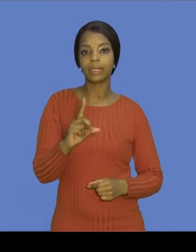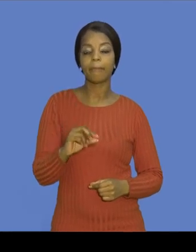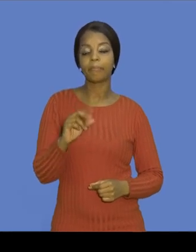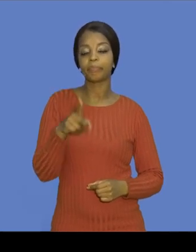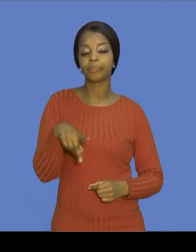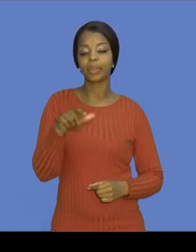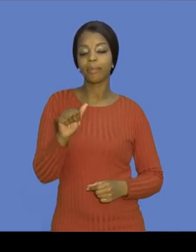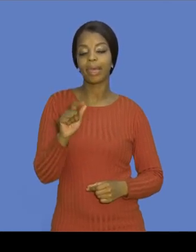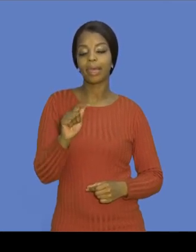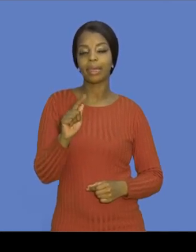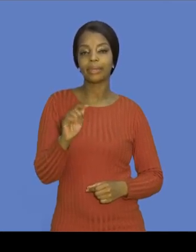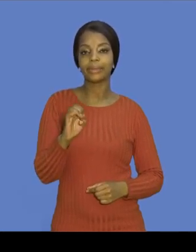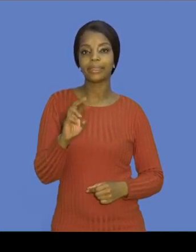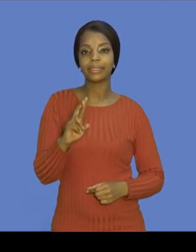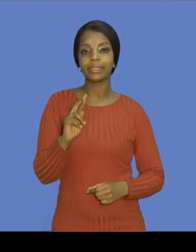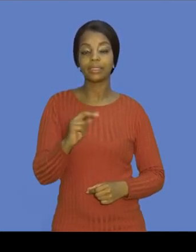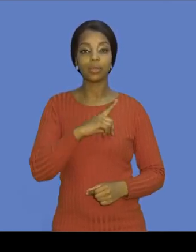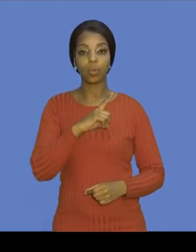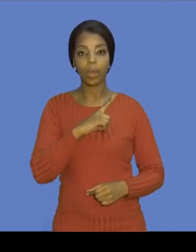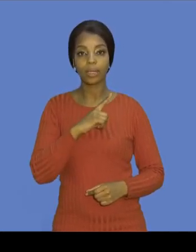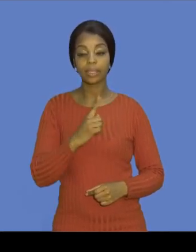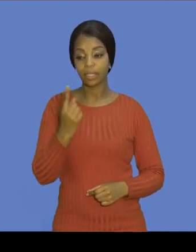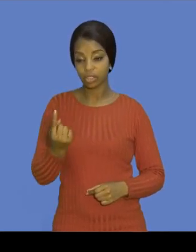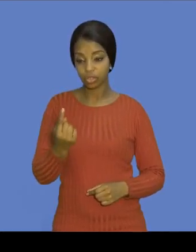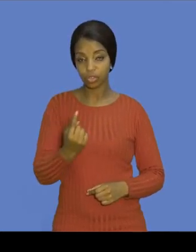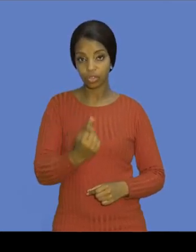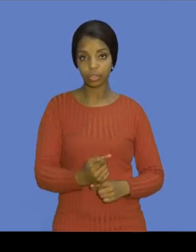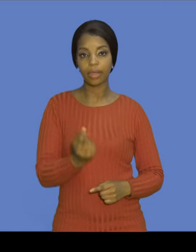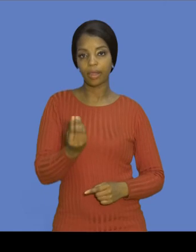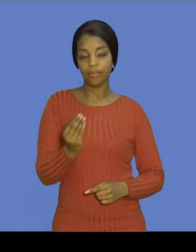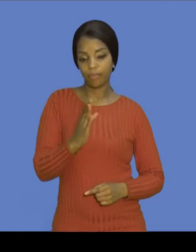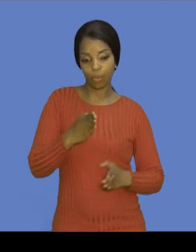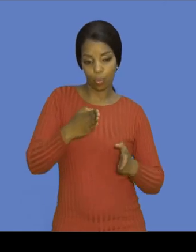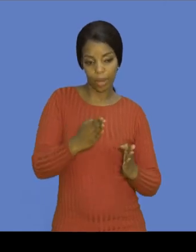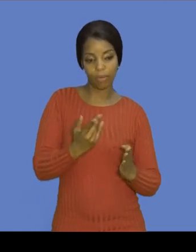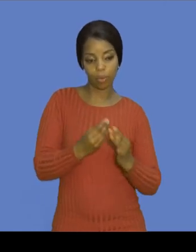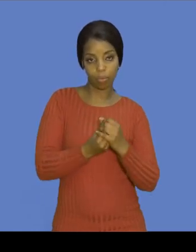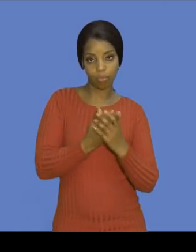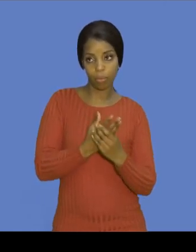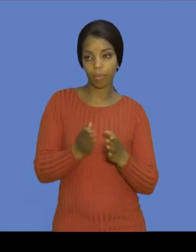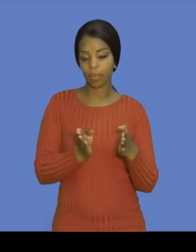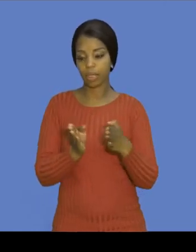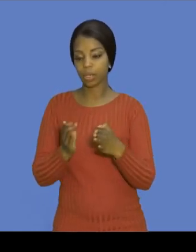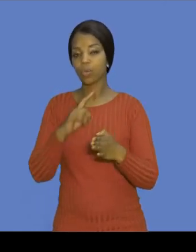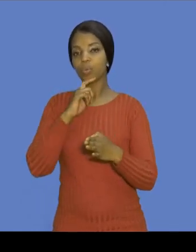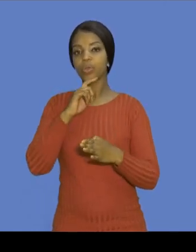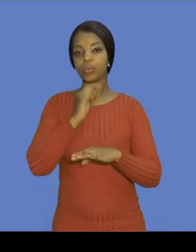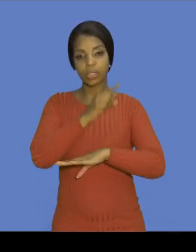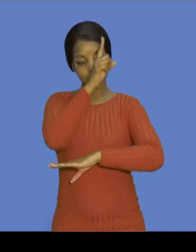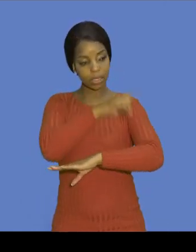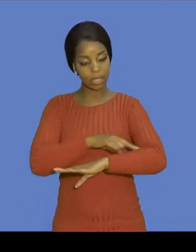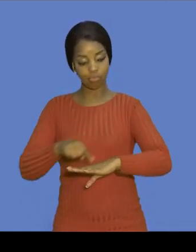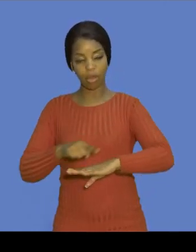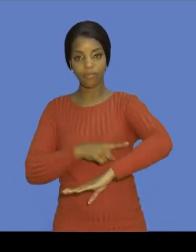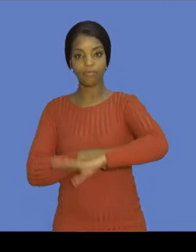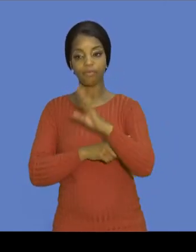patterns, because every growth follows a certain pattern. And then we used graphs to try and analyze what exactly does it mean to have